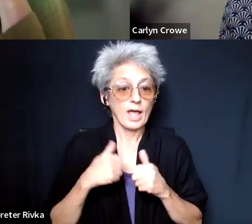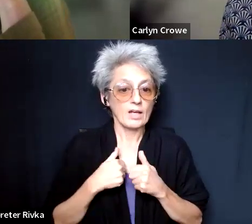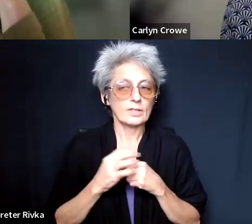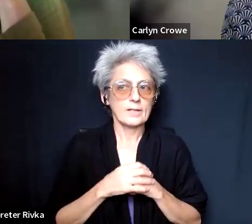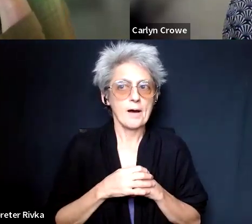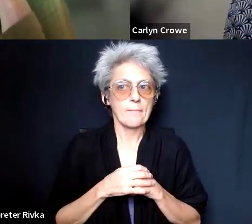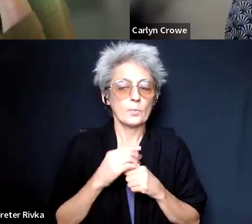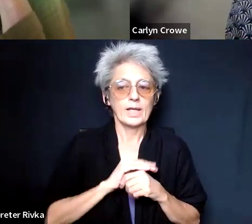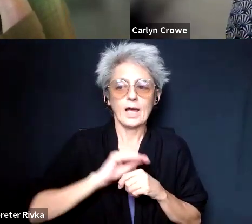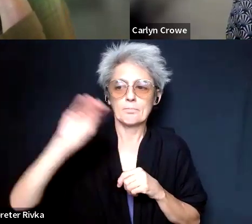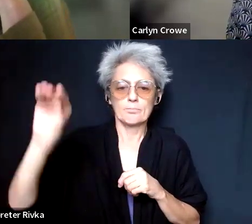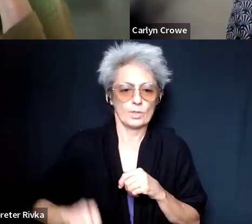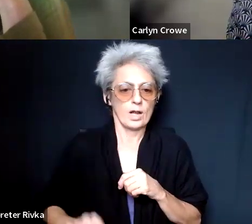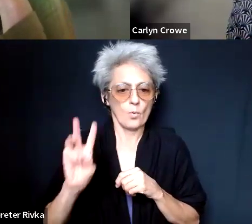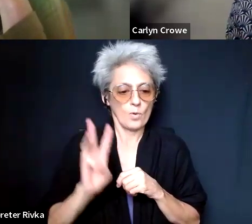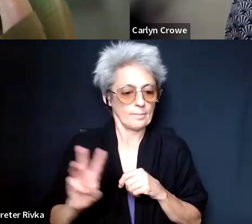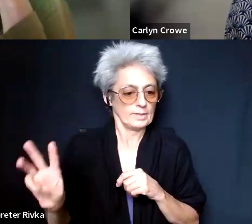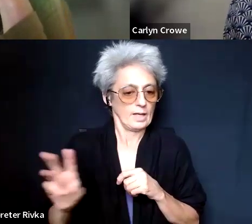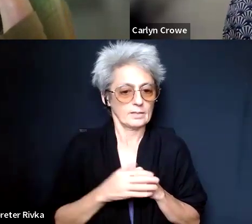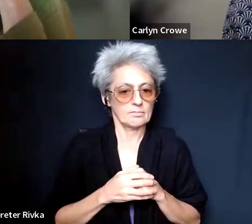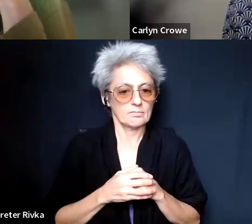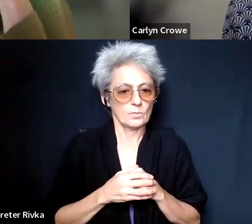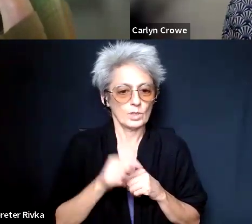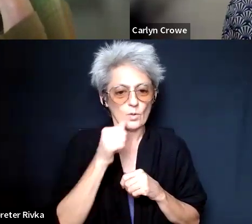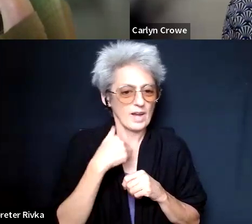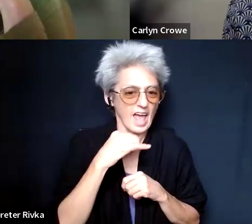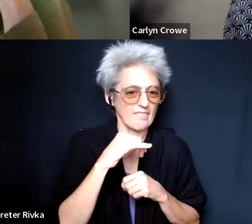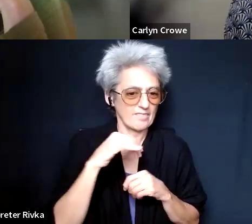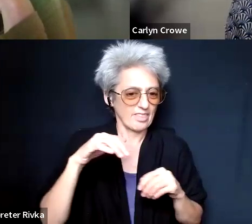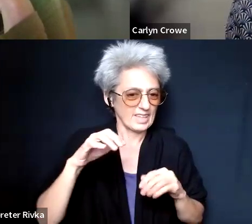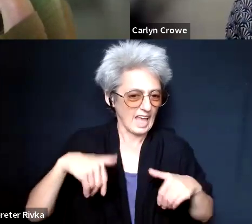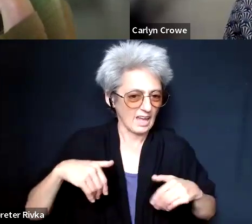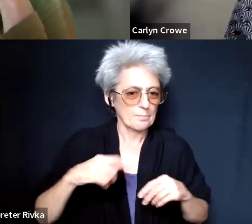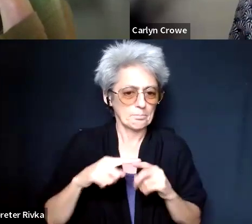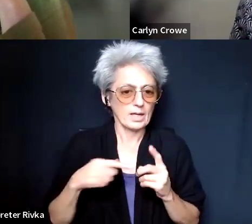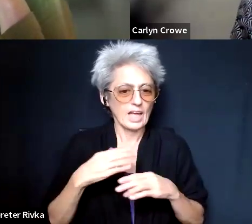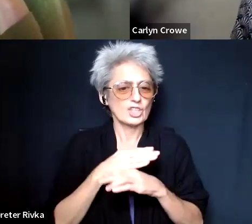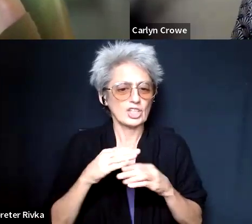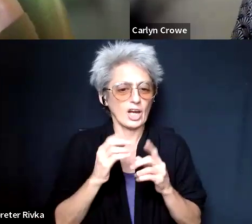website, which I don't think we have yet, but that can be shared with everyone.